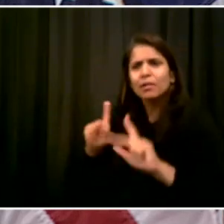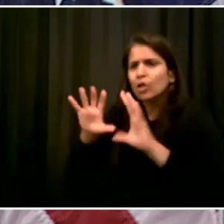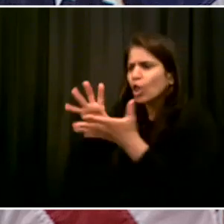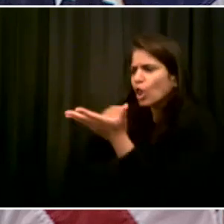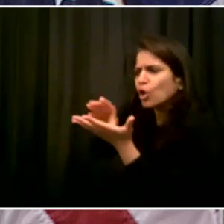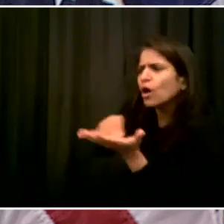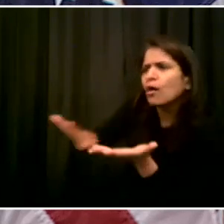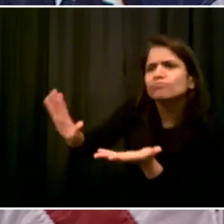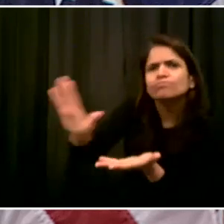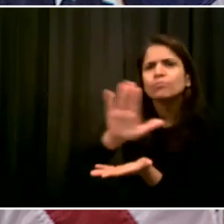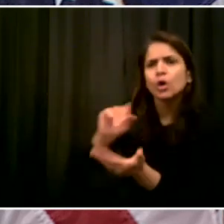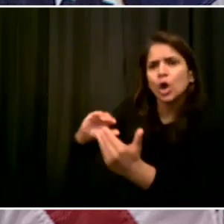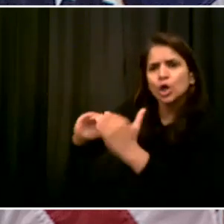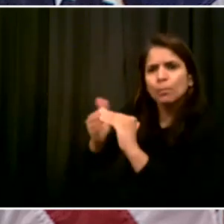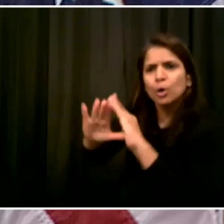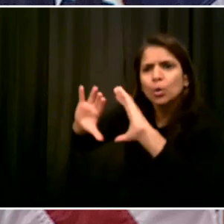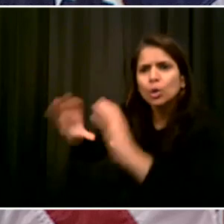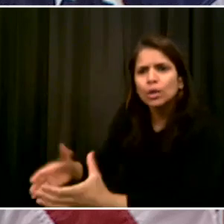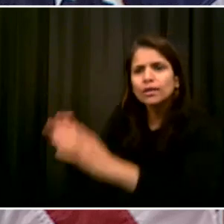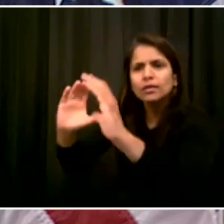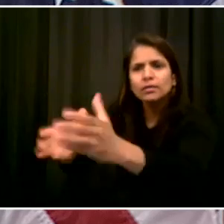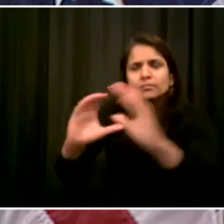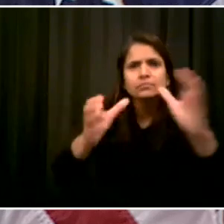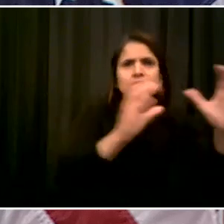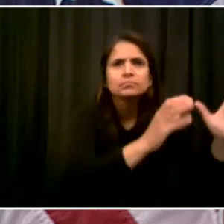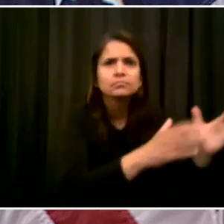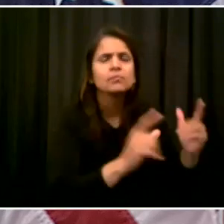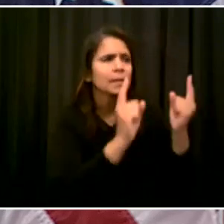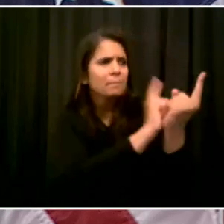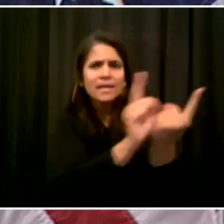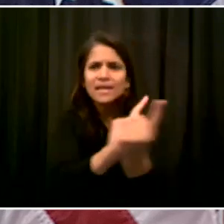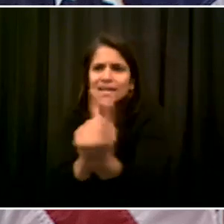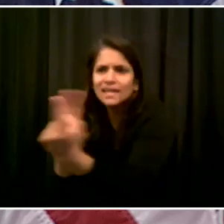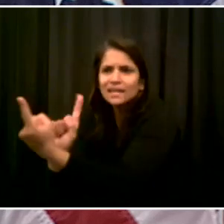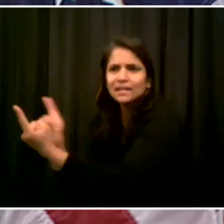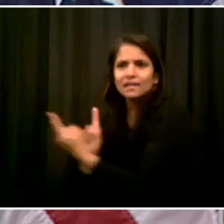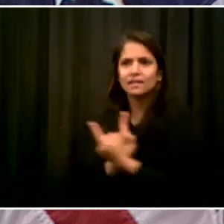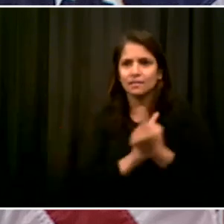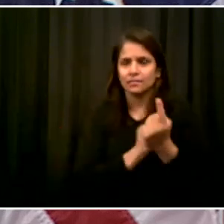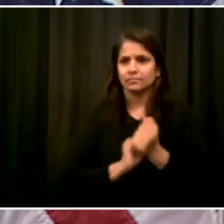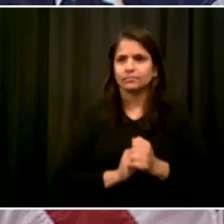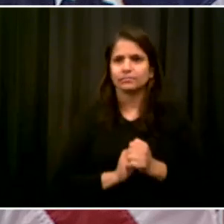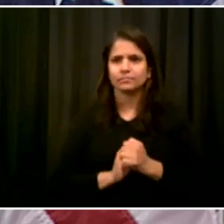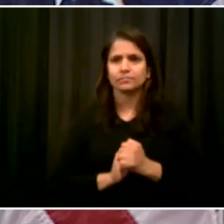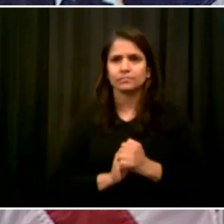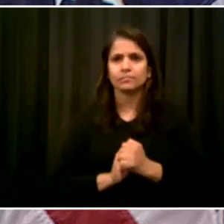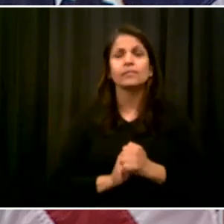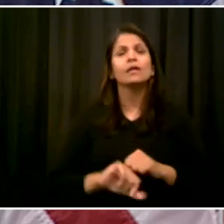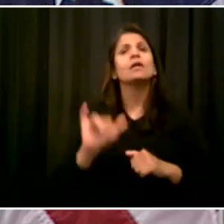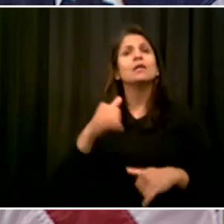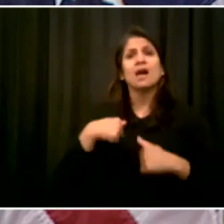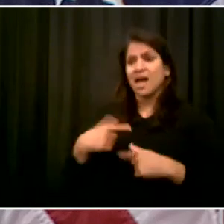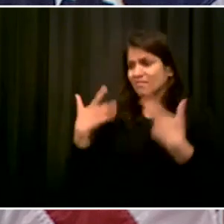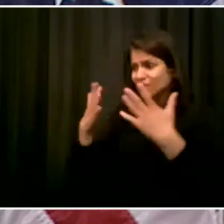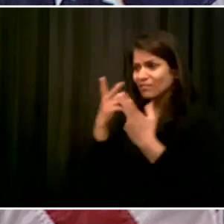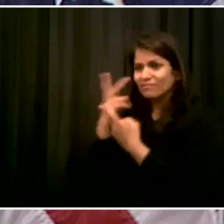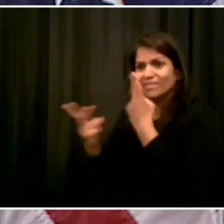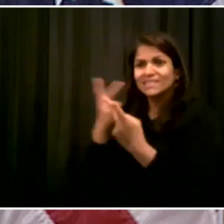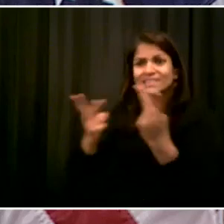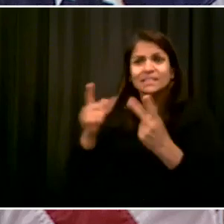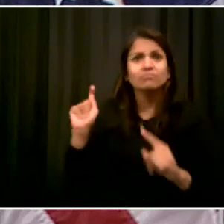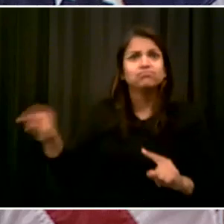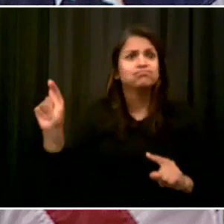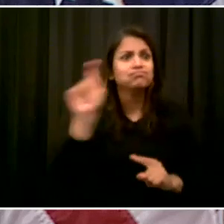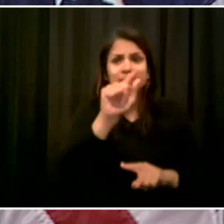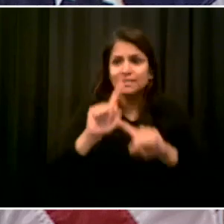have been all over the city. I have talked to resident association leaders in NYCHA. I have talked to people on the street who talk to me about what it is like to